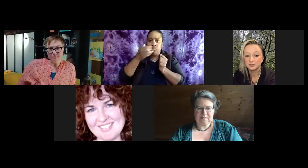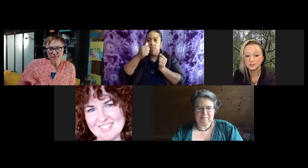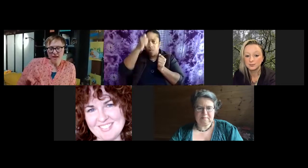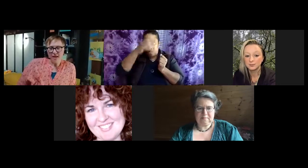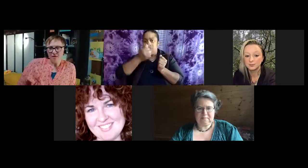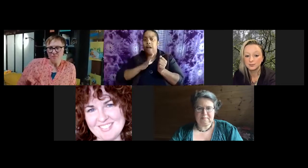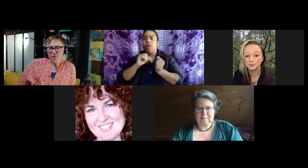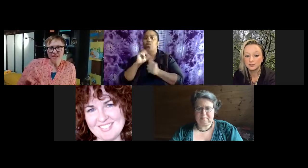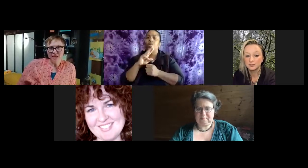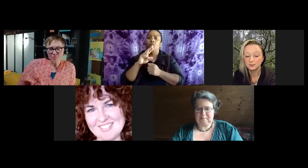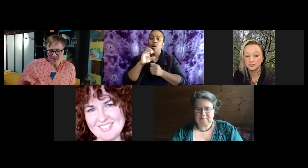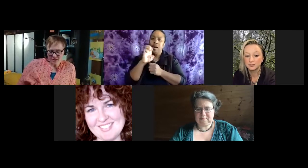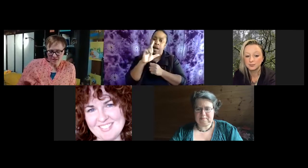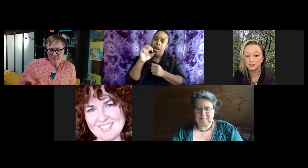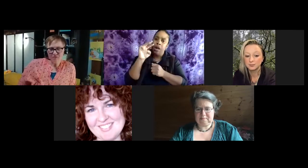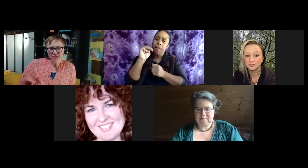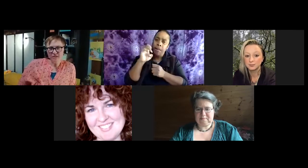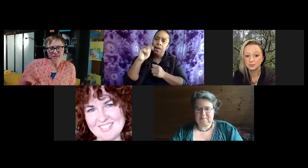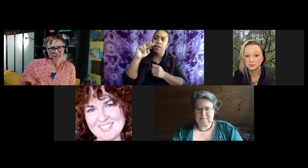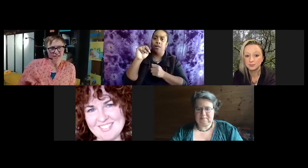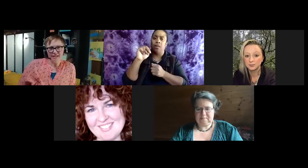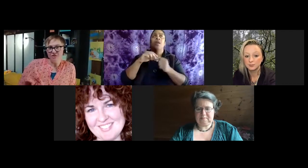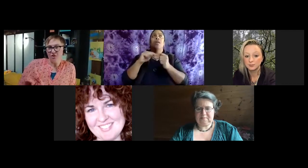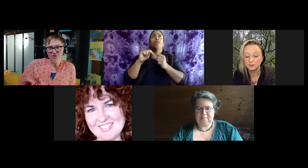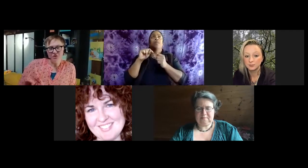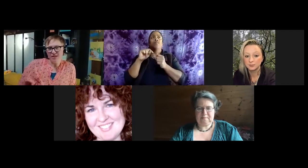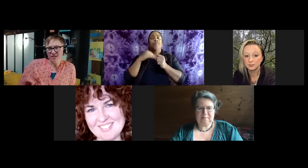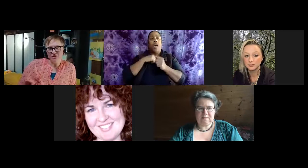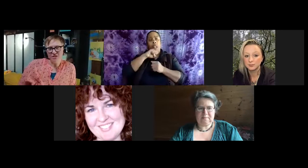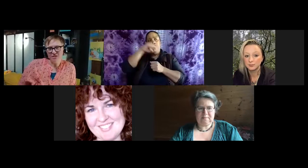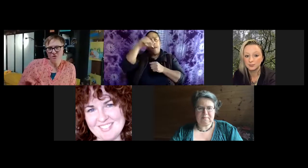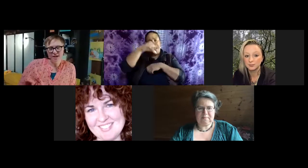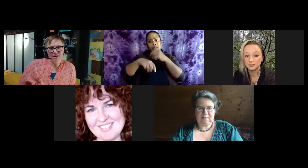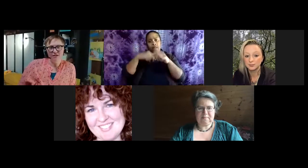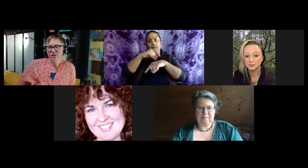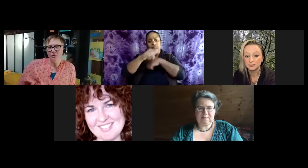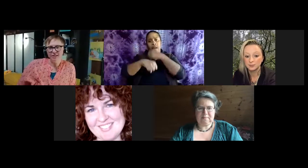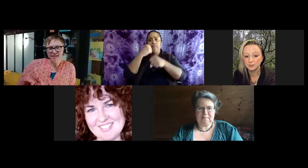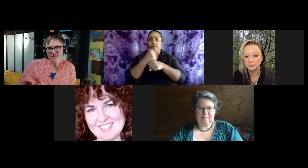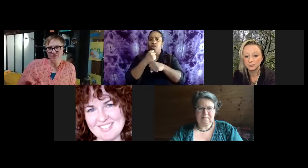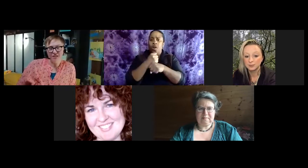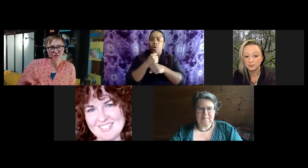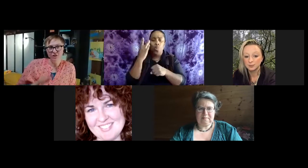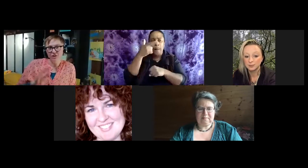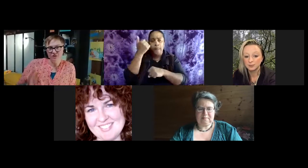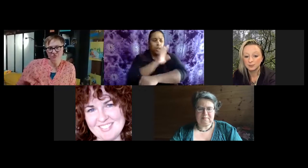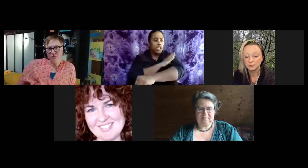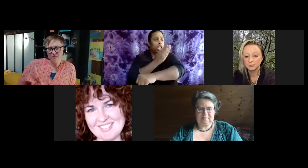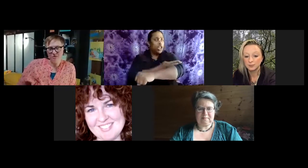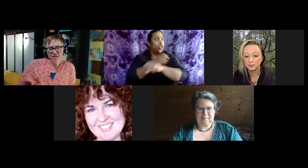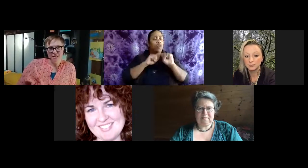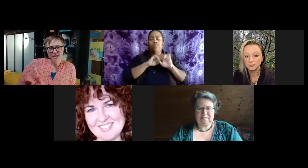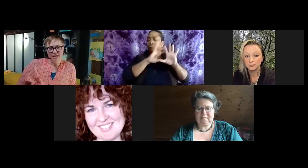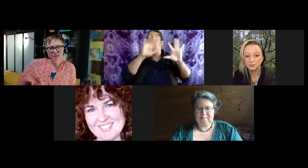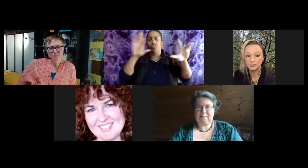element. What I love about this time of year is also the energy that's around and the creativity in all of its